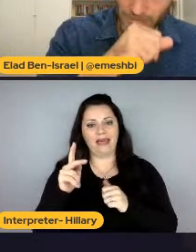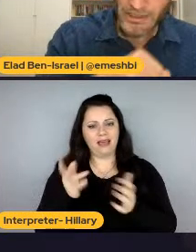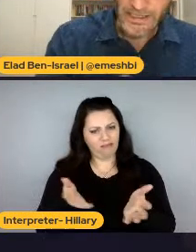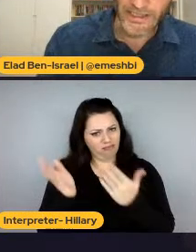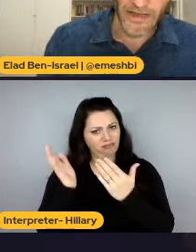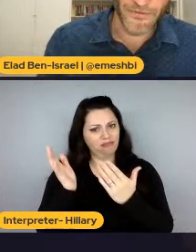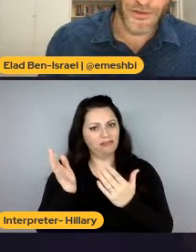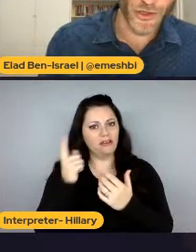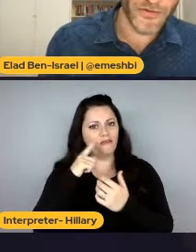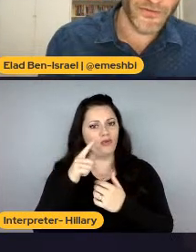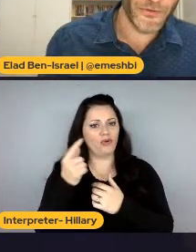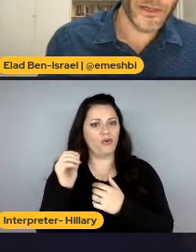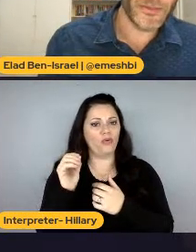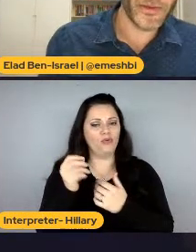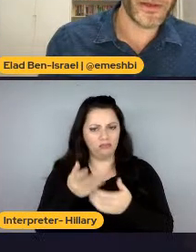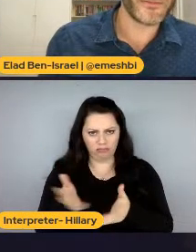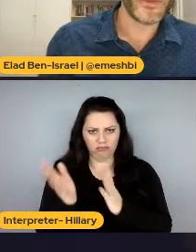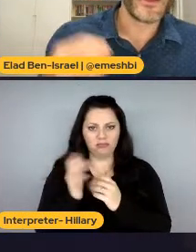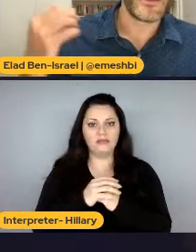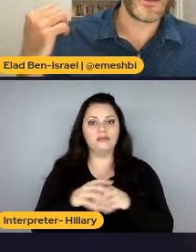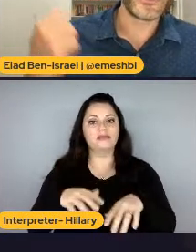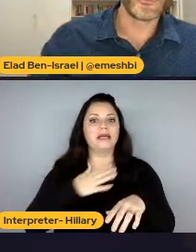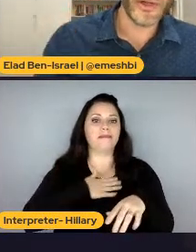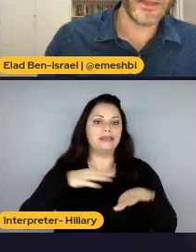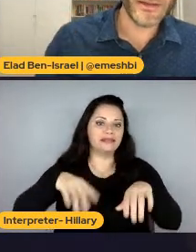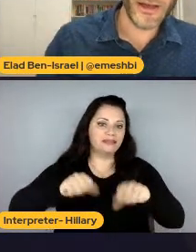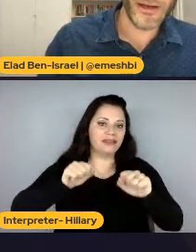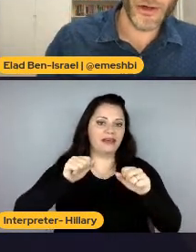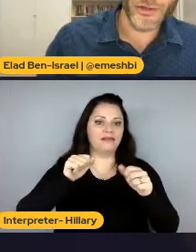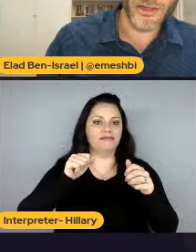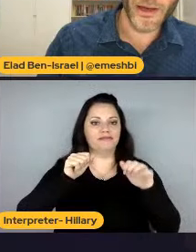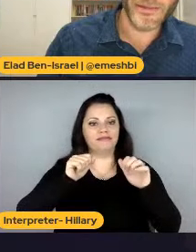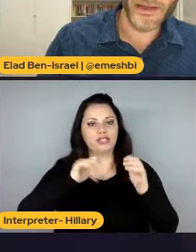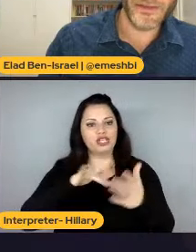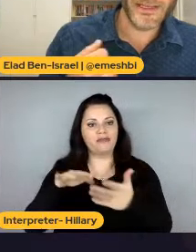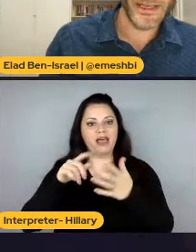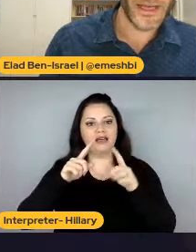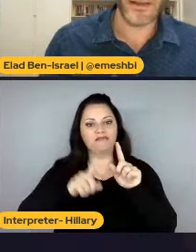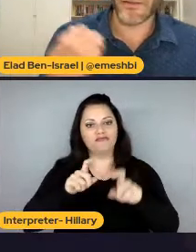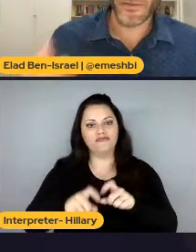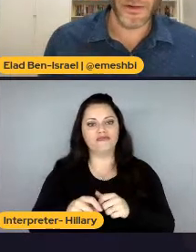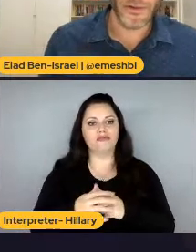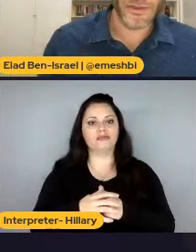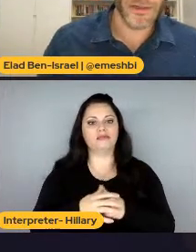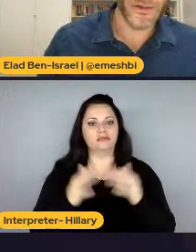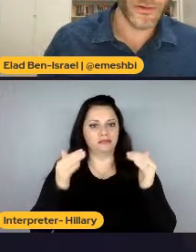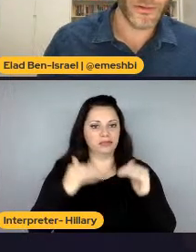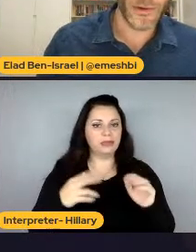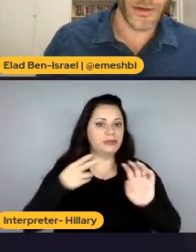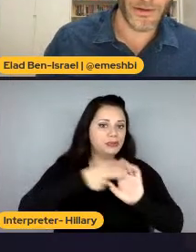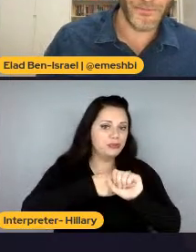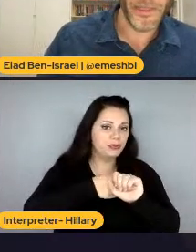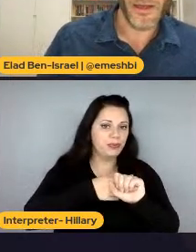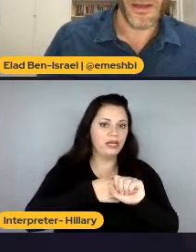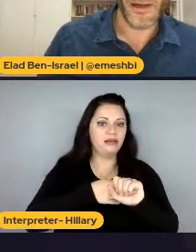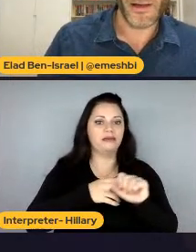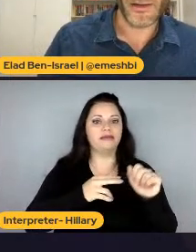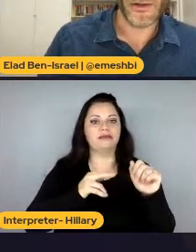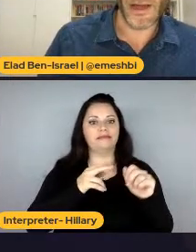CDK survey for a spin. Join Construct Hub Dev and CDK Dev if you're interested